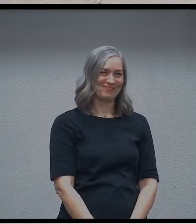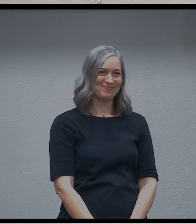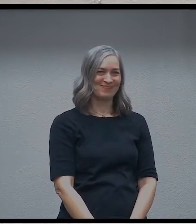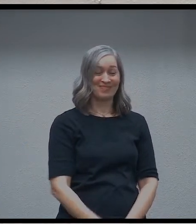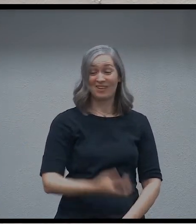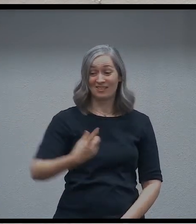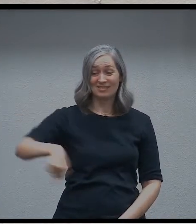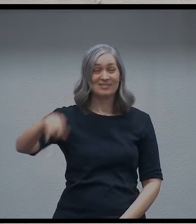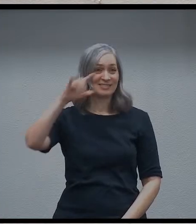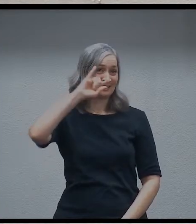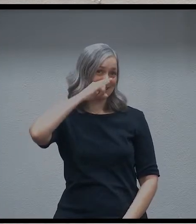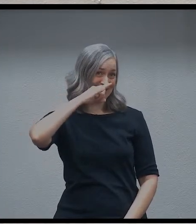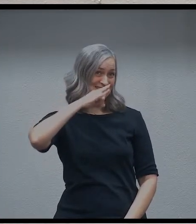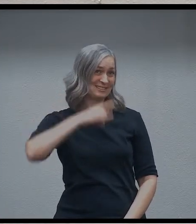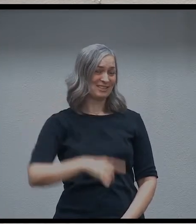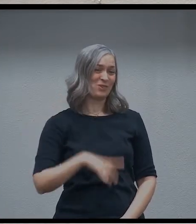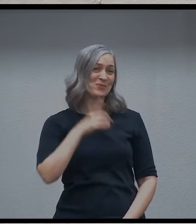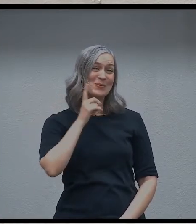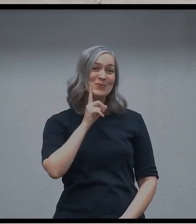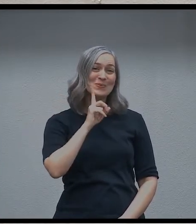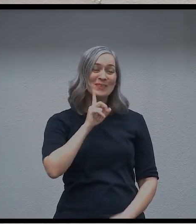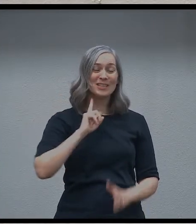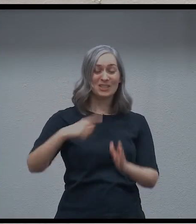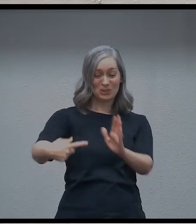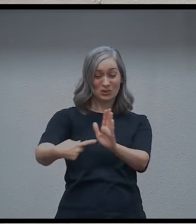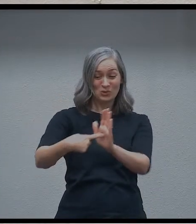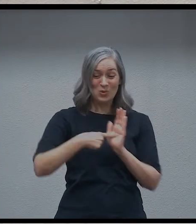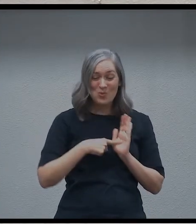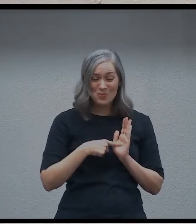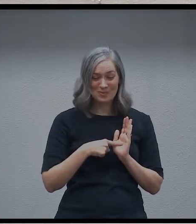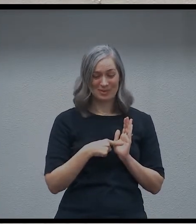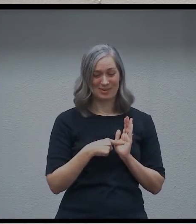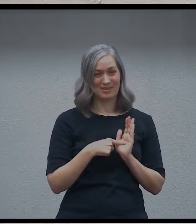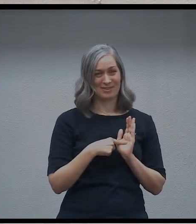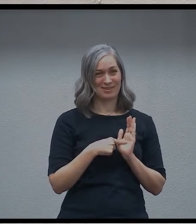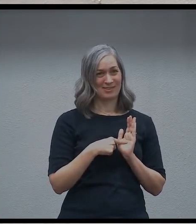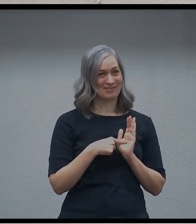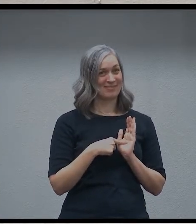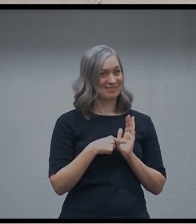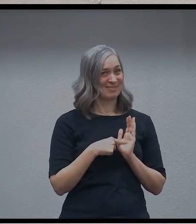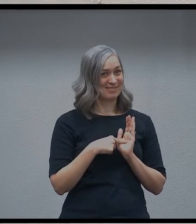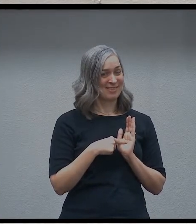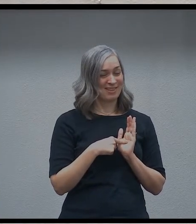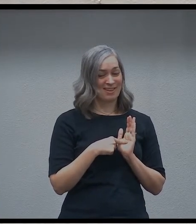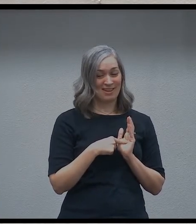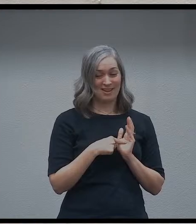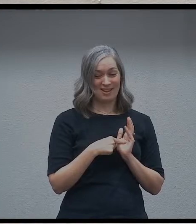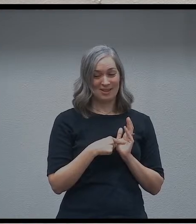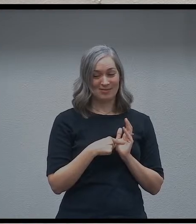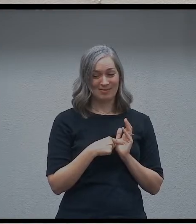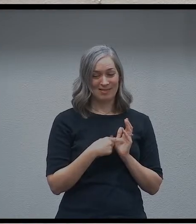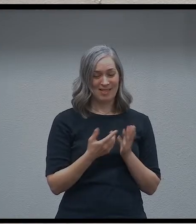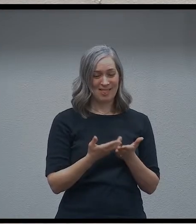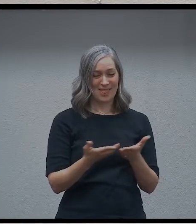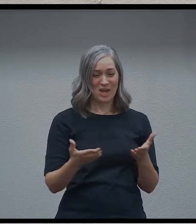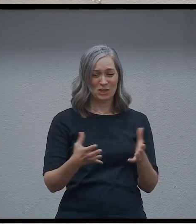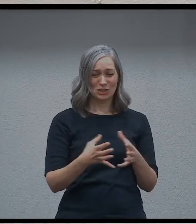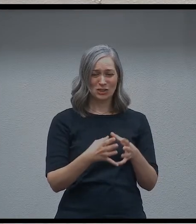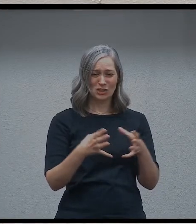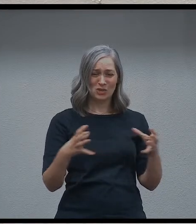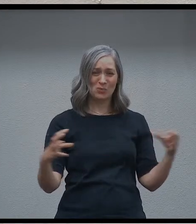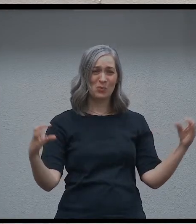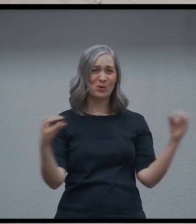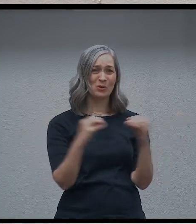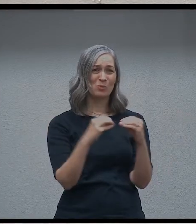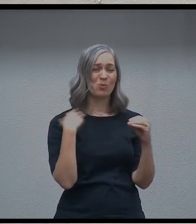These kids really showed me that there is so much more that we can